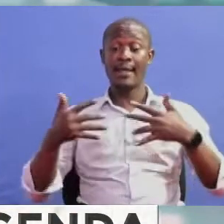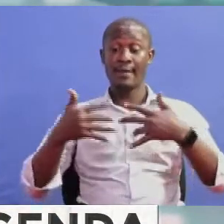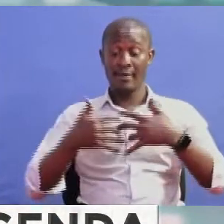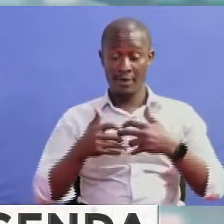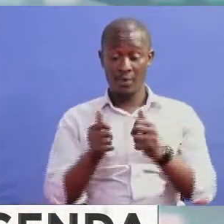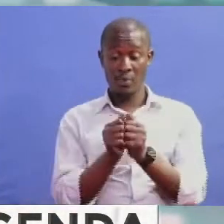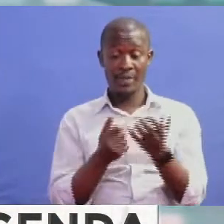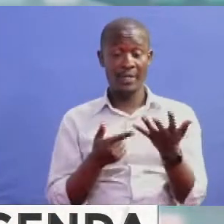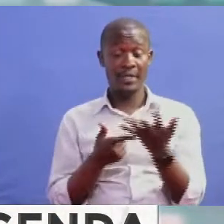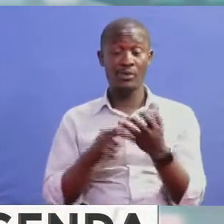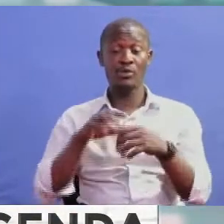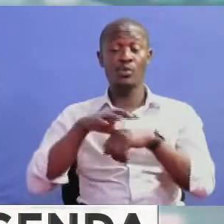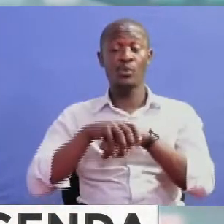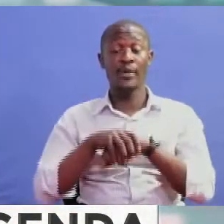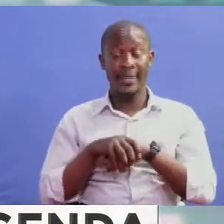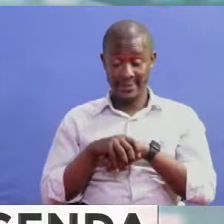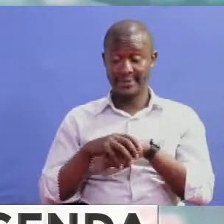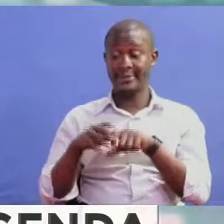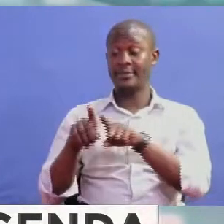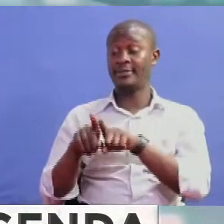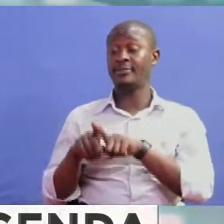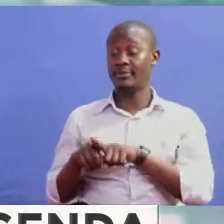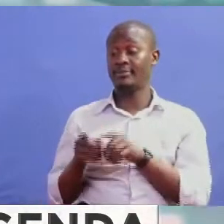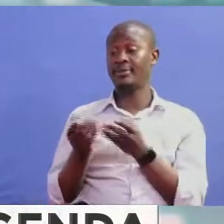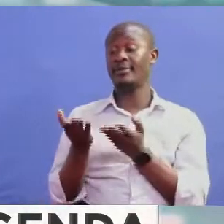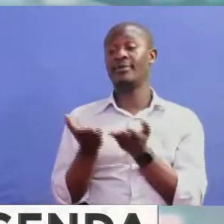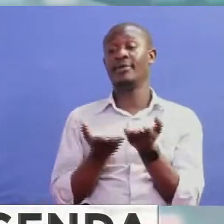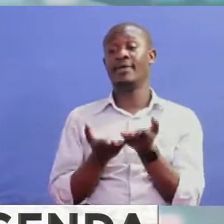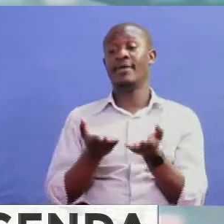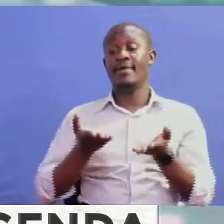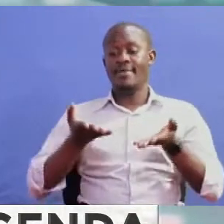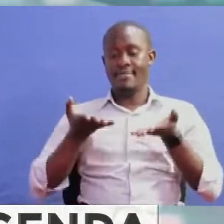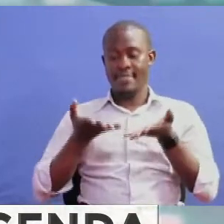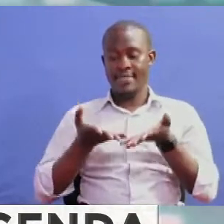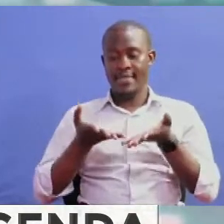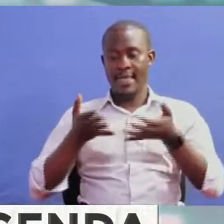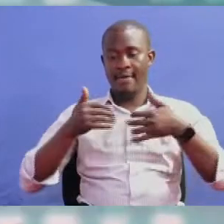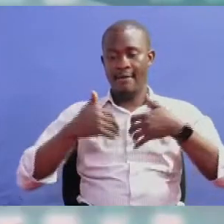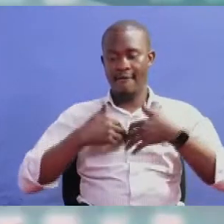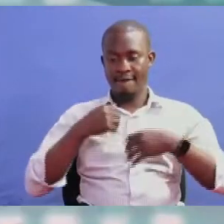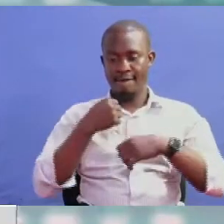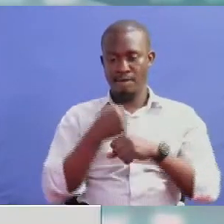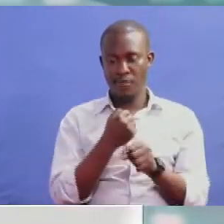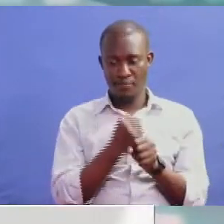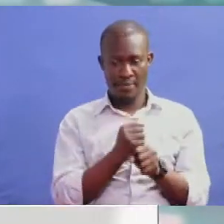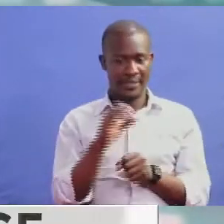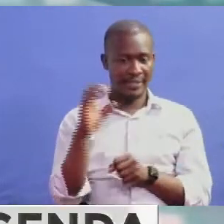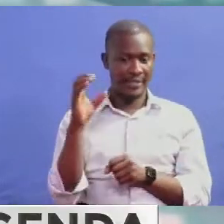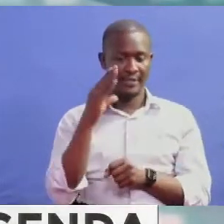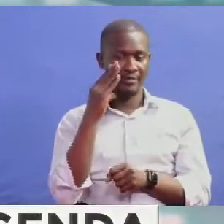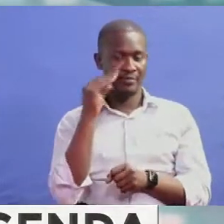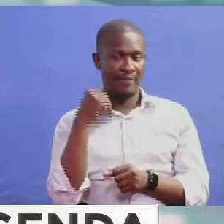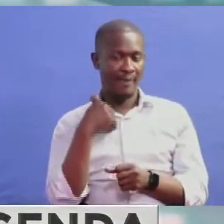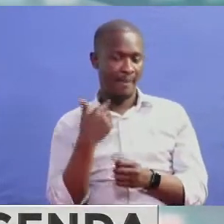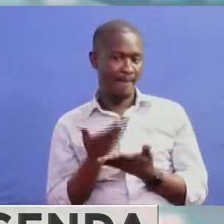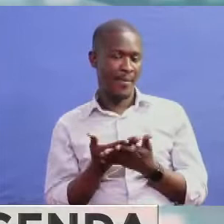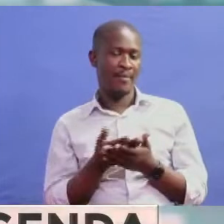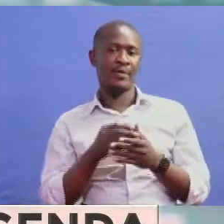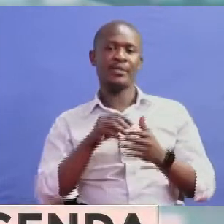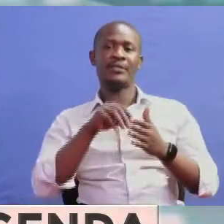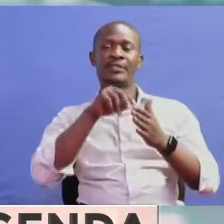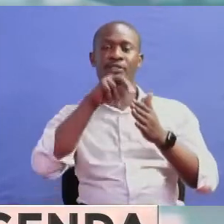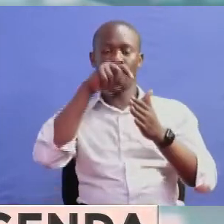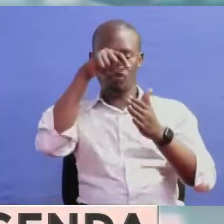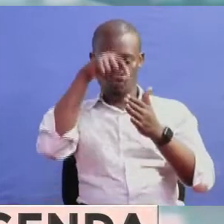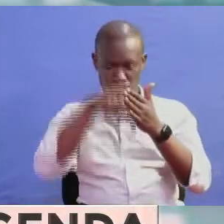technology to get the same service. This has made customer experience sometimes drop. The standards